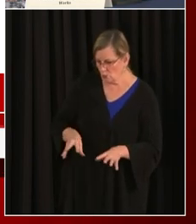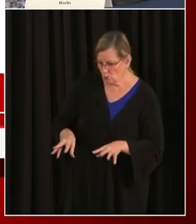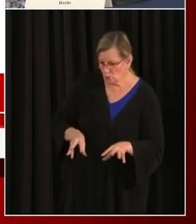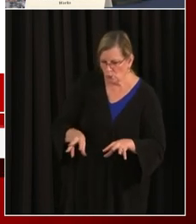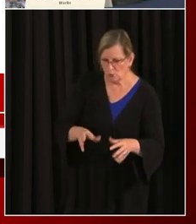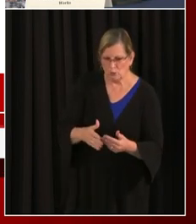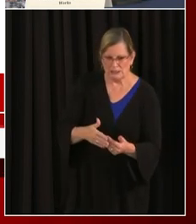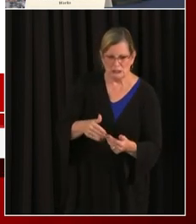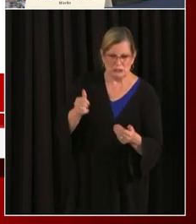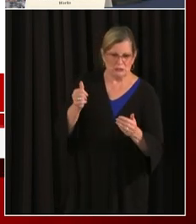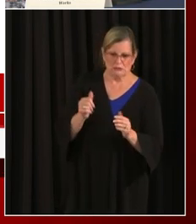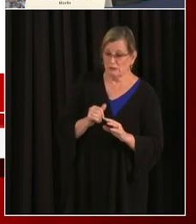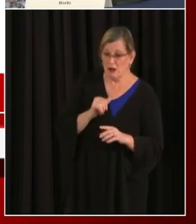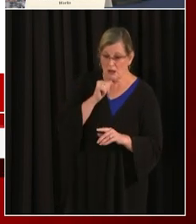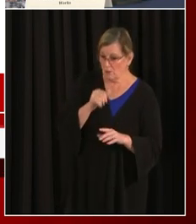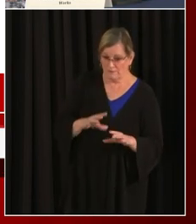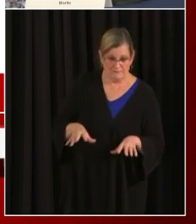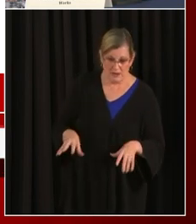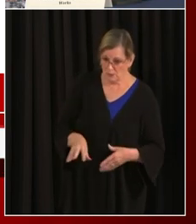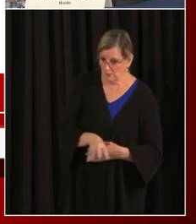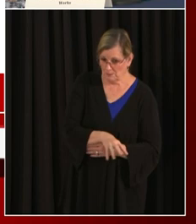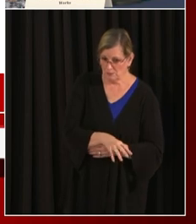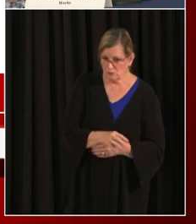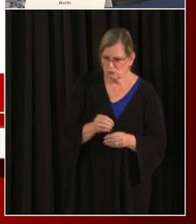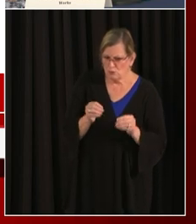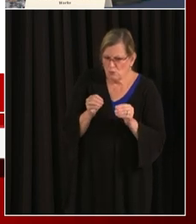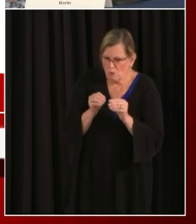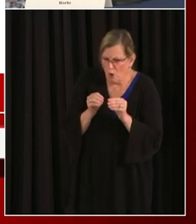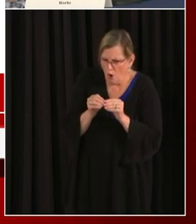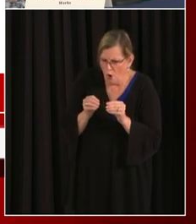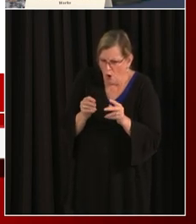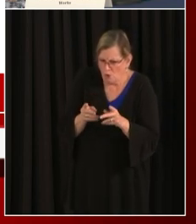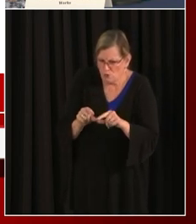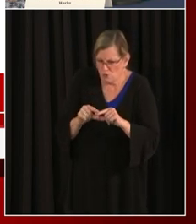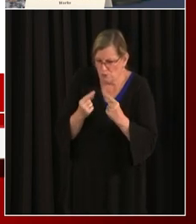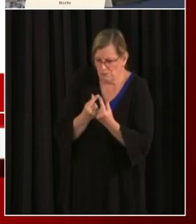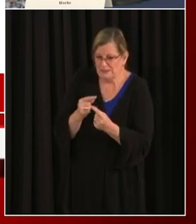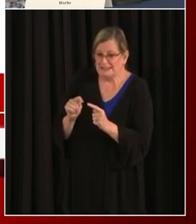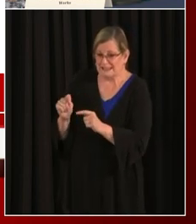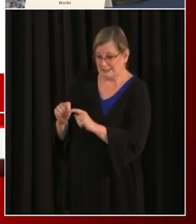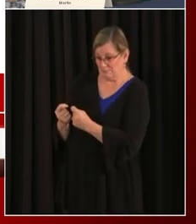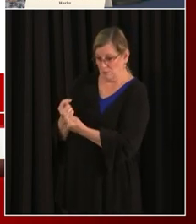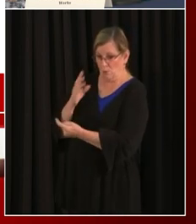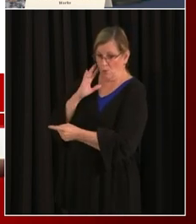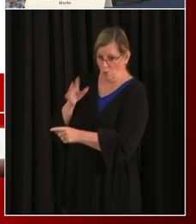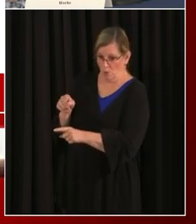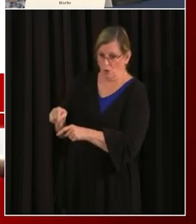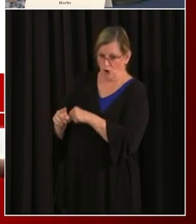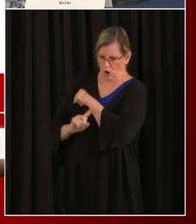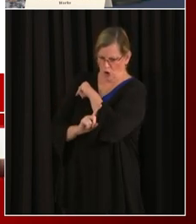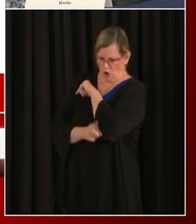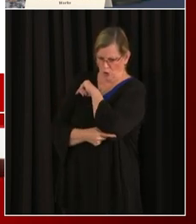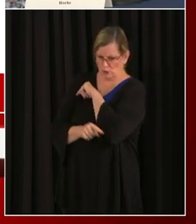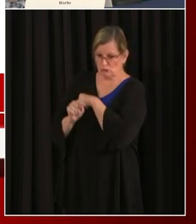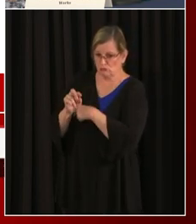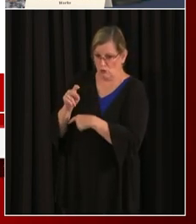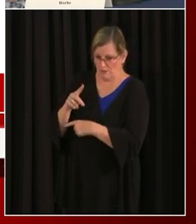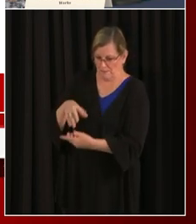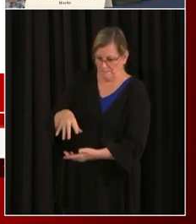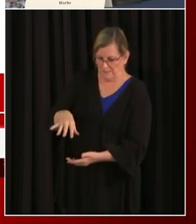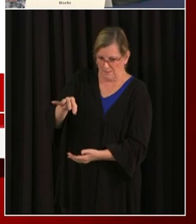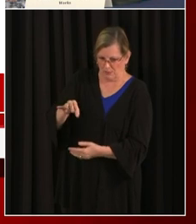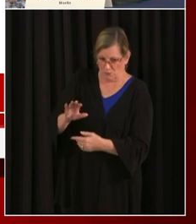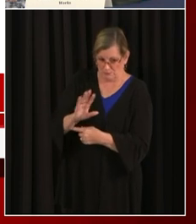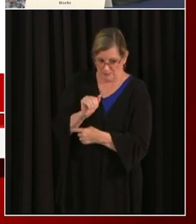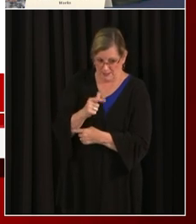garbage trucks. So we'll be running smaller crews in garbage trucks to pick up leaves. We will be reaching out